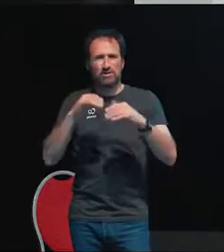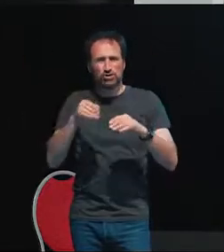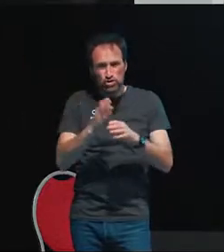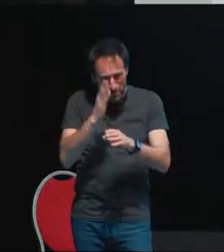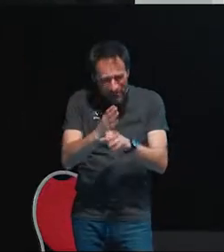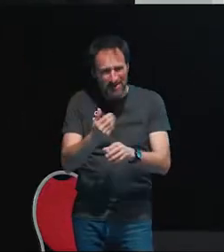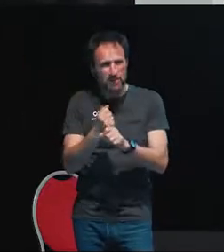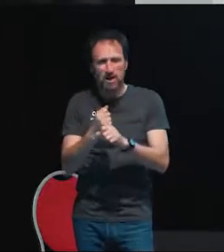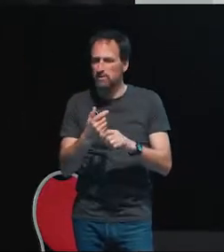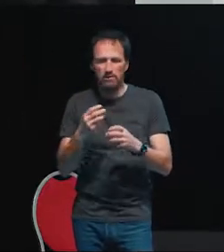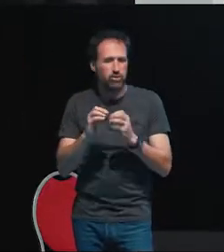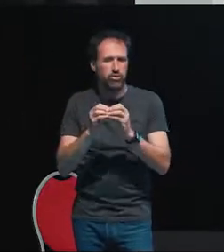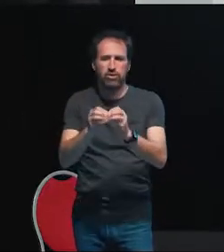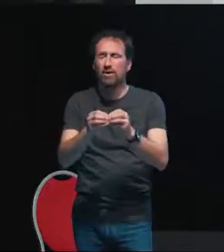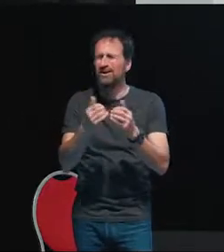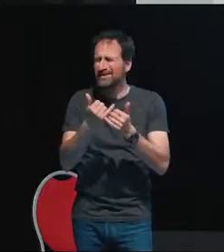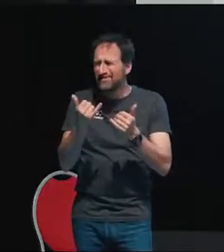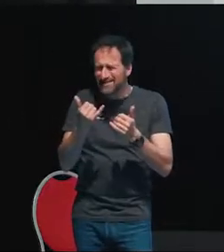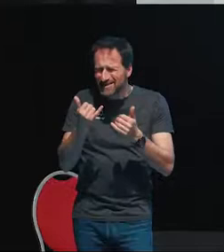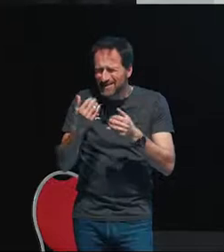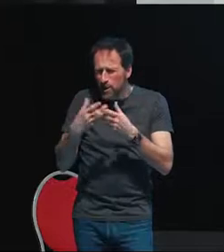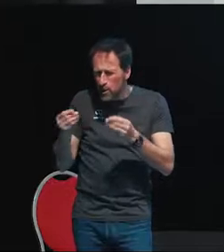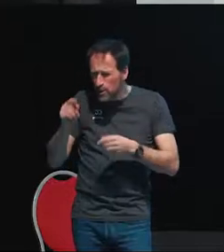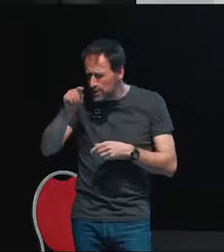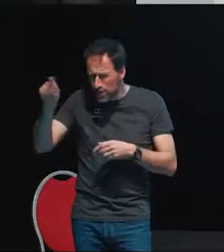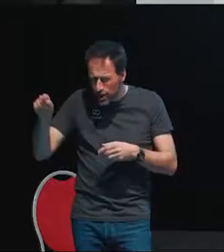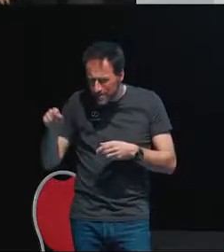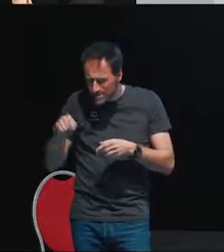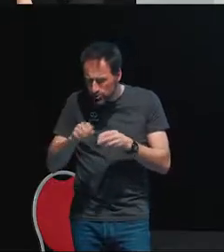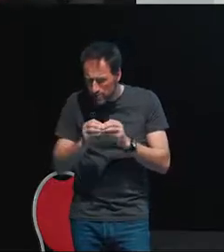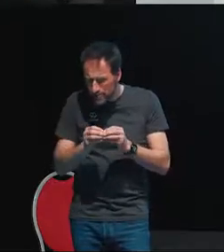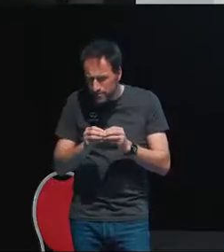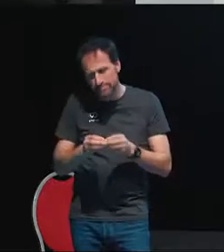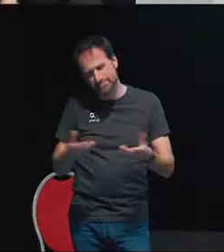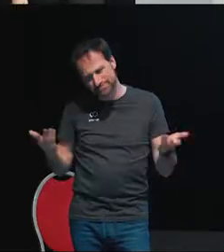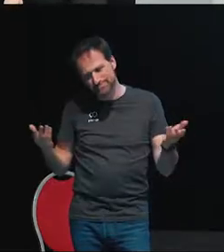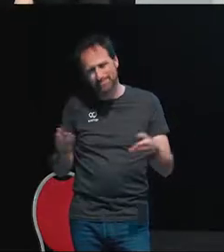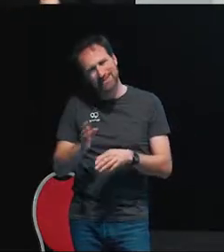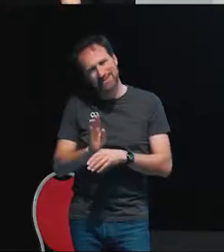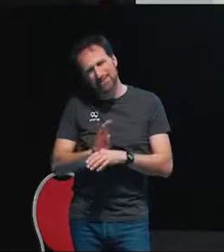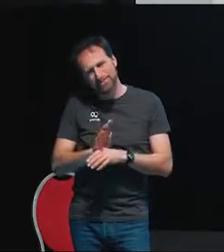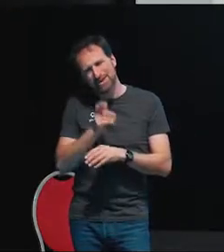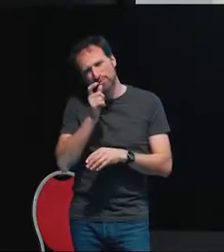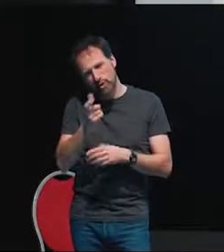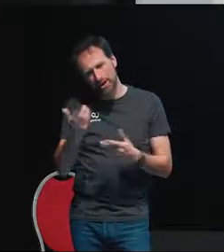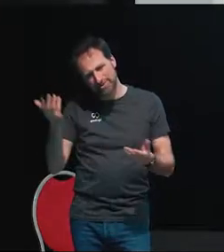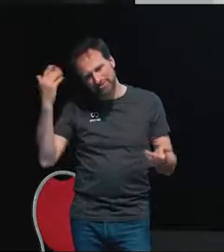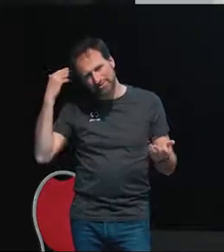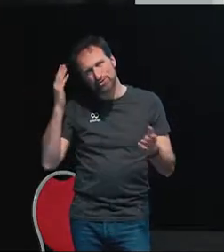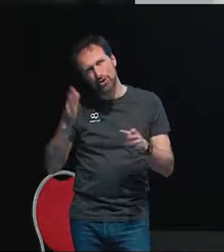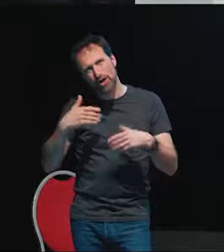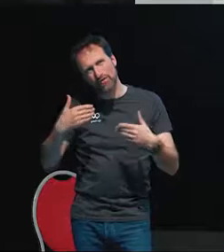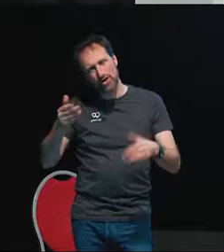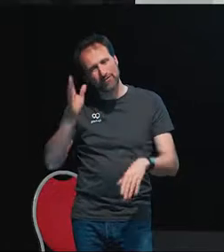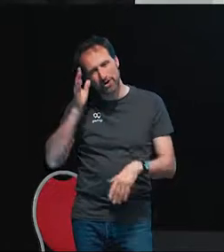how do other people solve this problem it's the buzzword of I don't know the last couple of years micro front-ends